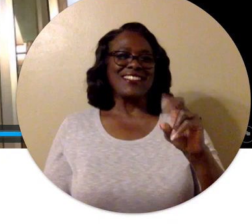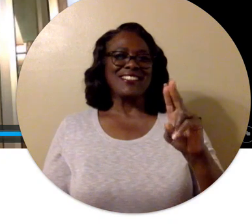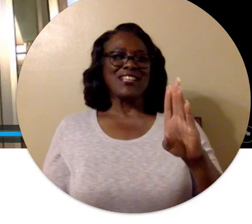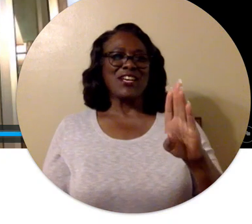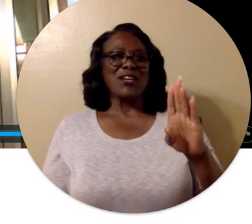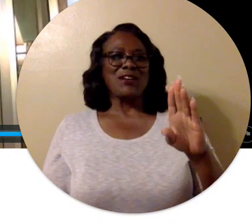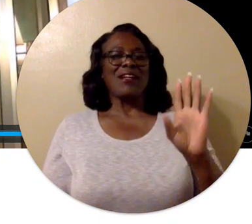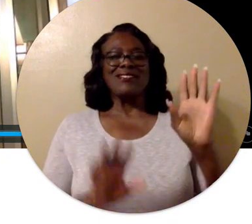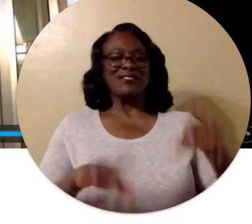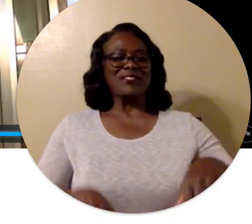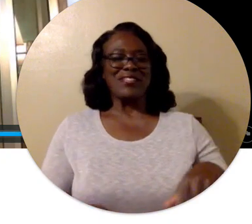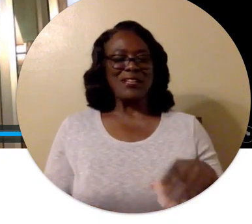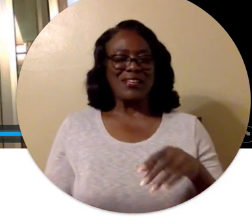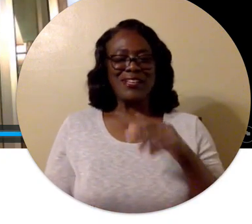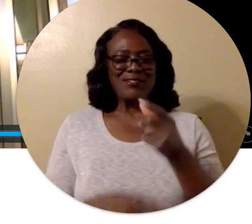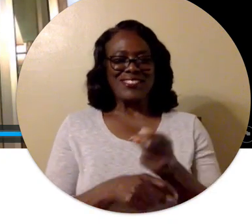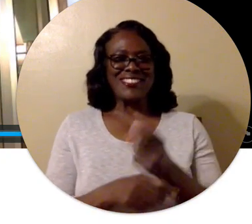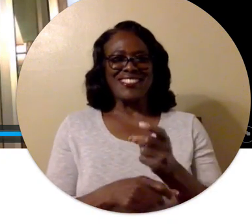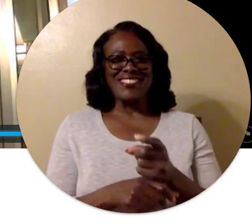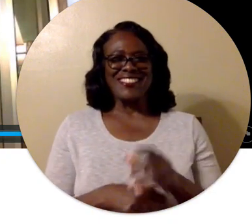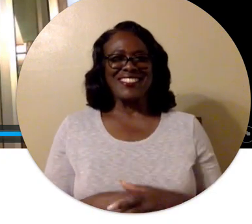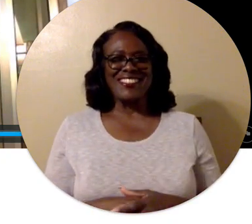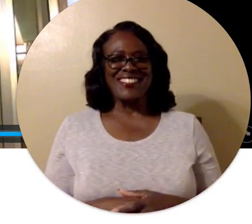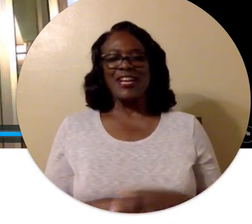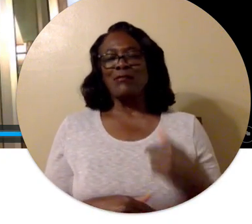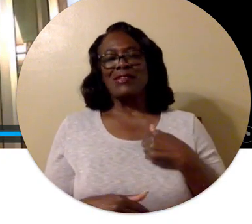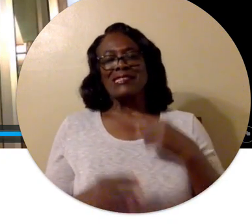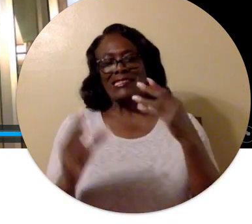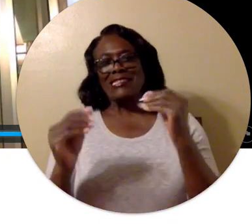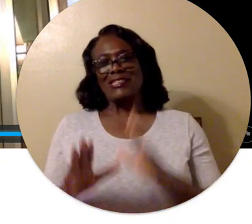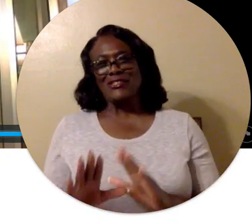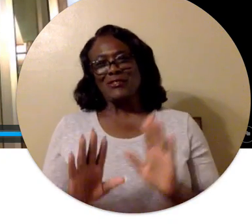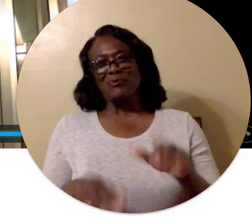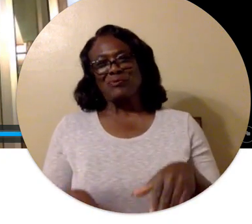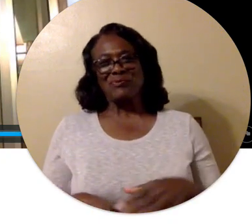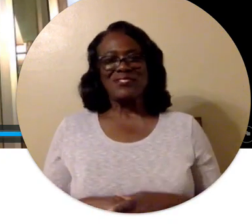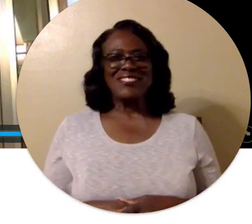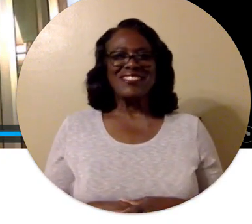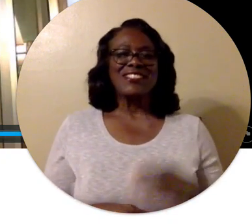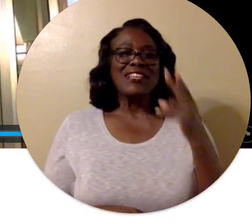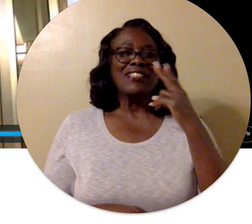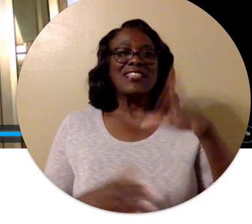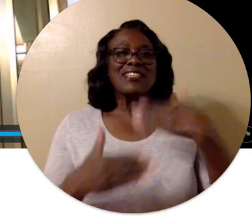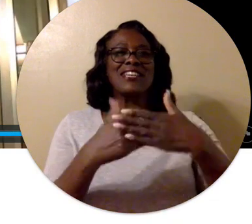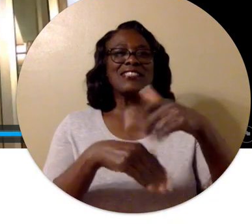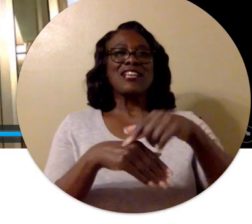I'm just kidding. I'm not a blogger or anything. I'm just a teacher. Okay,